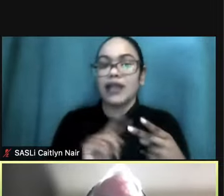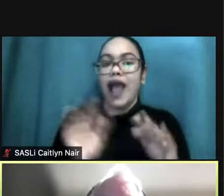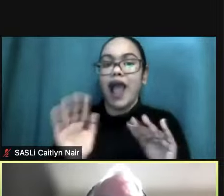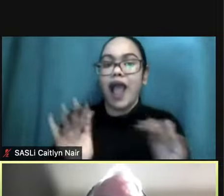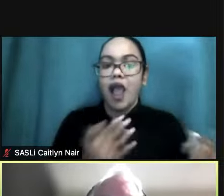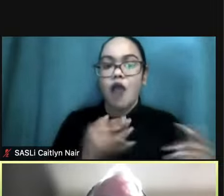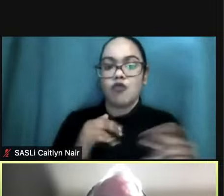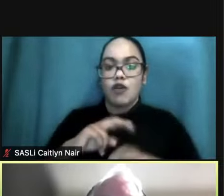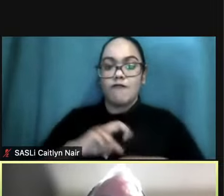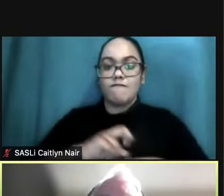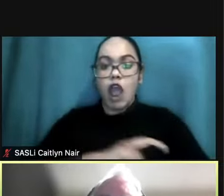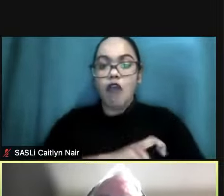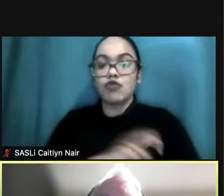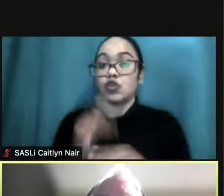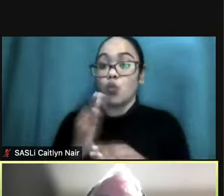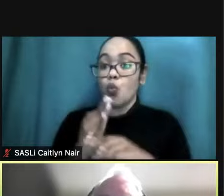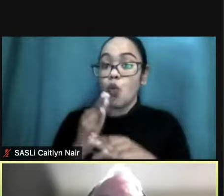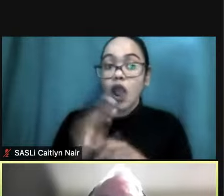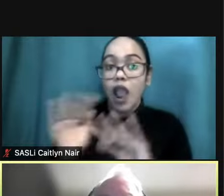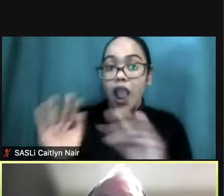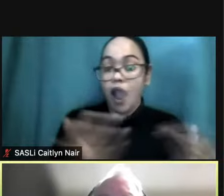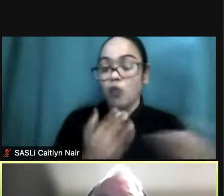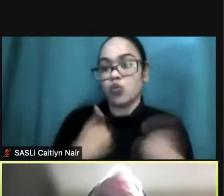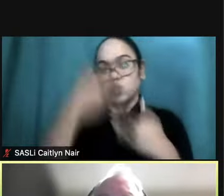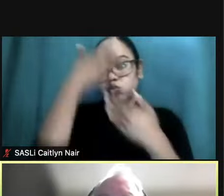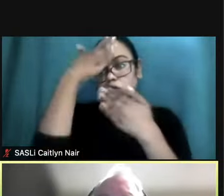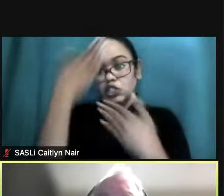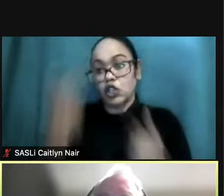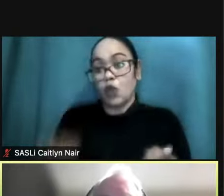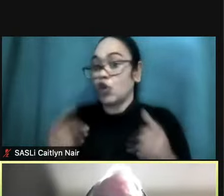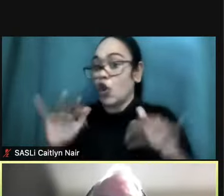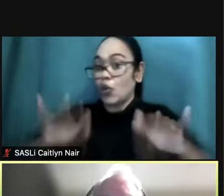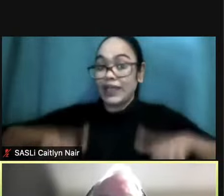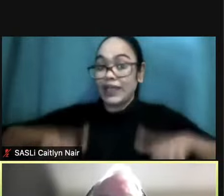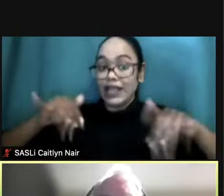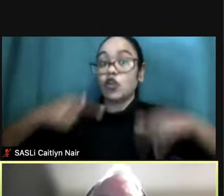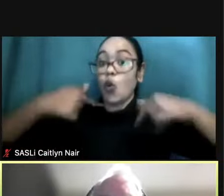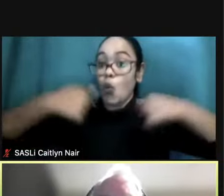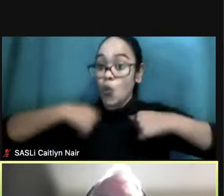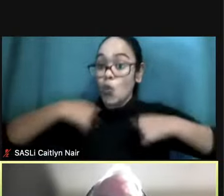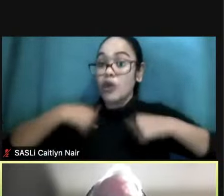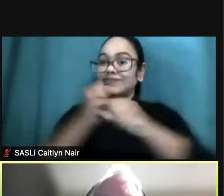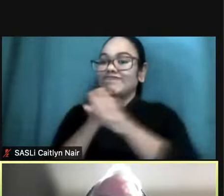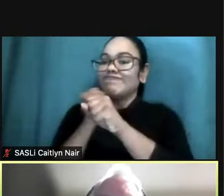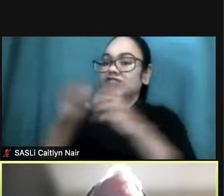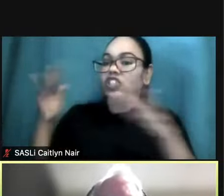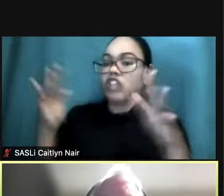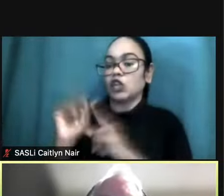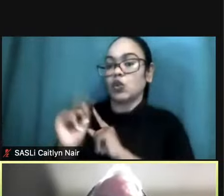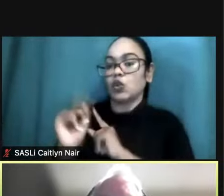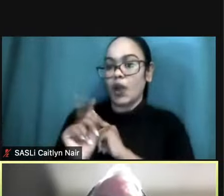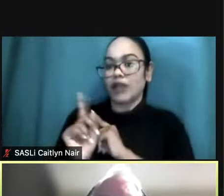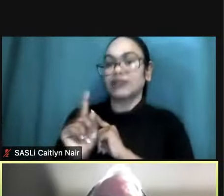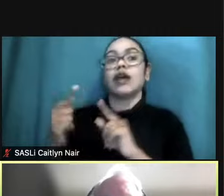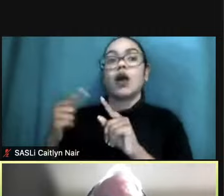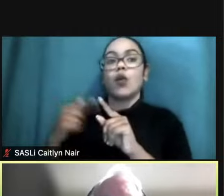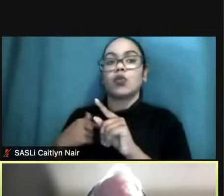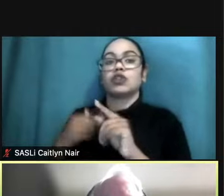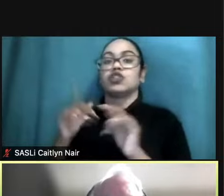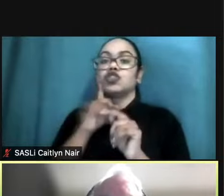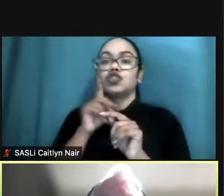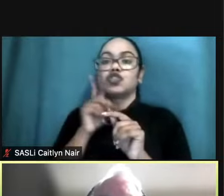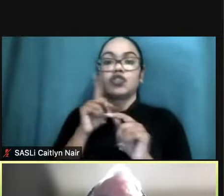might behave. And so what we've already started work on is trying to characterize